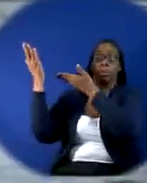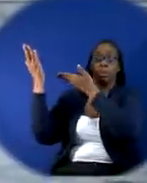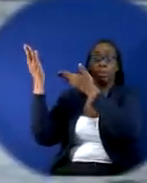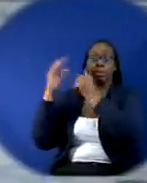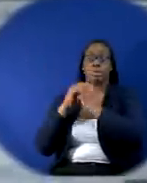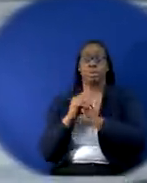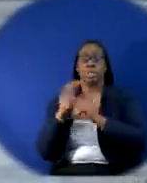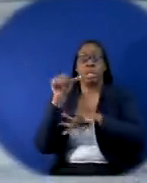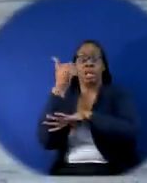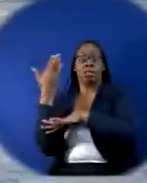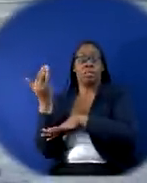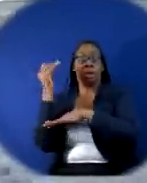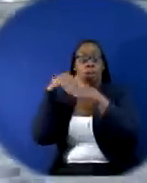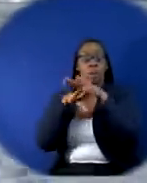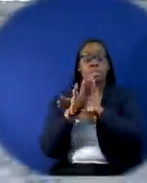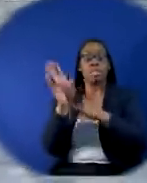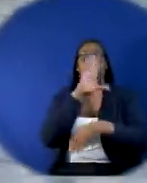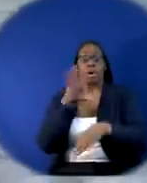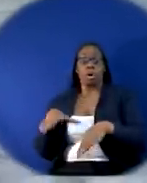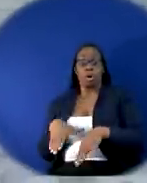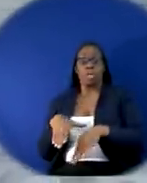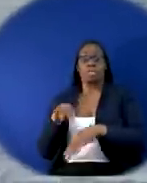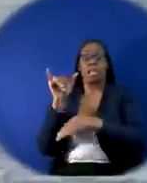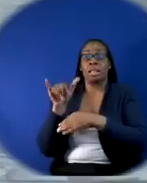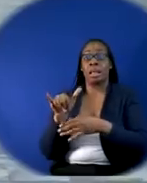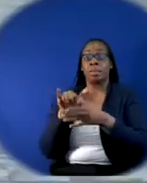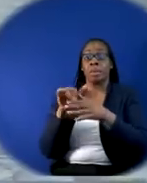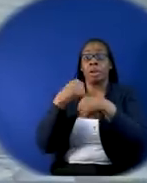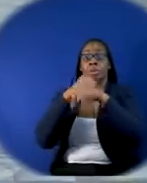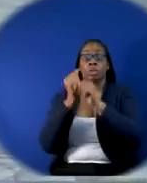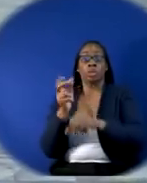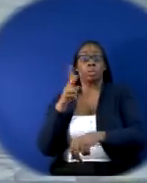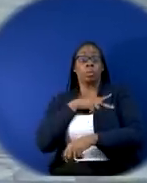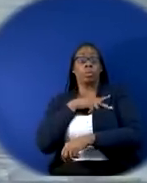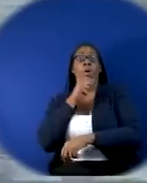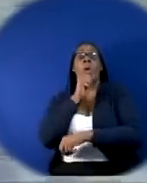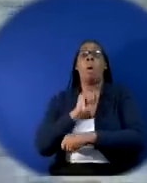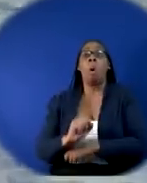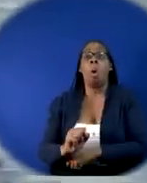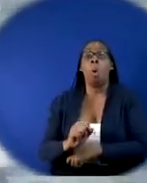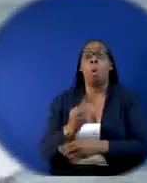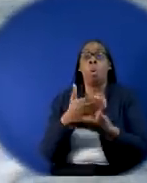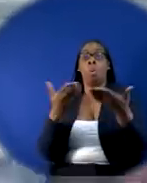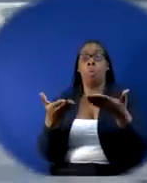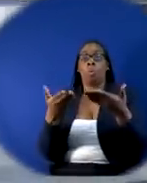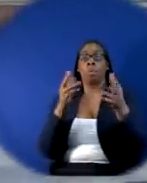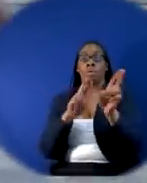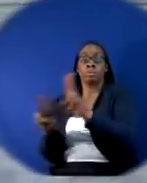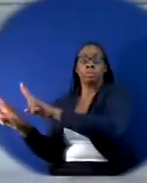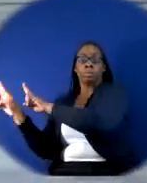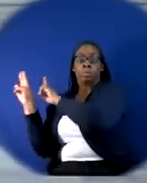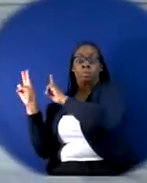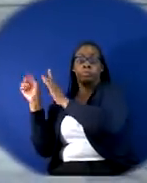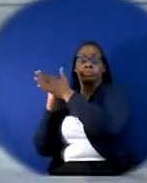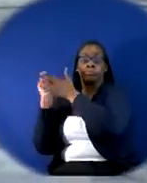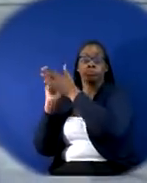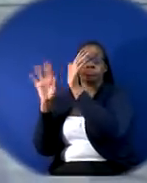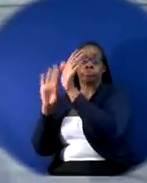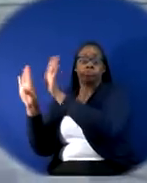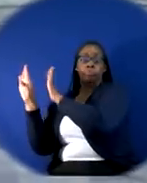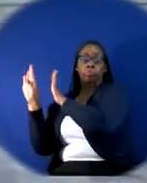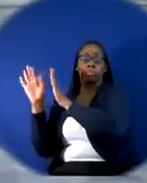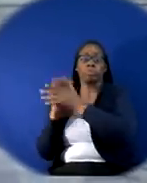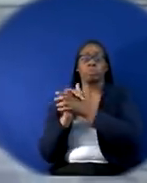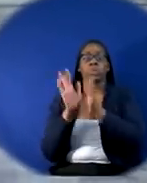If anyone is in Christ, that person is a new creature. Old things are passed away, washed away. Behold,